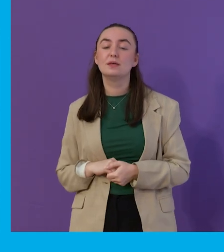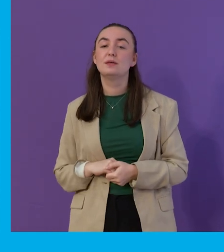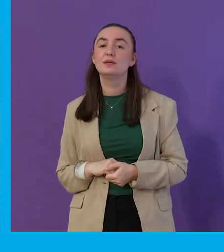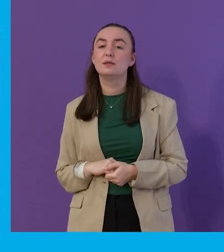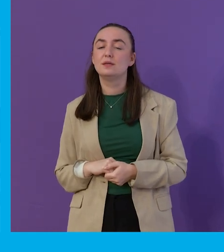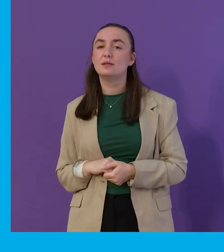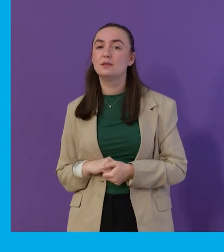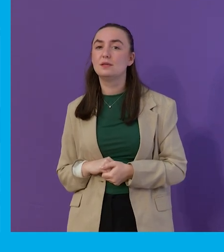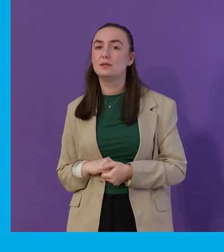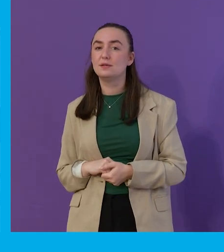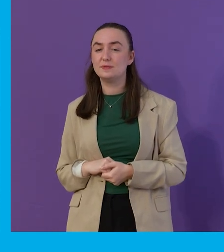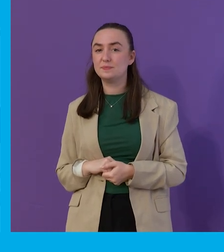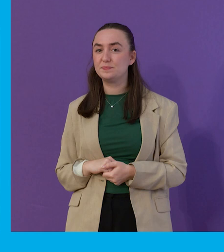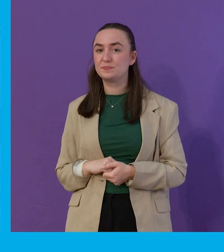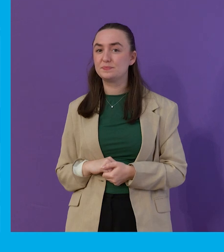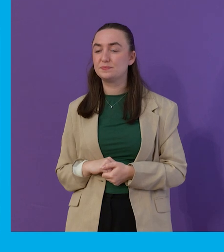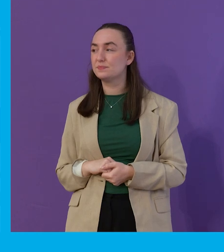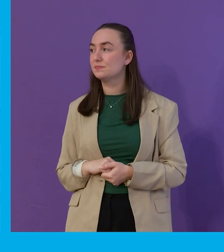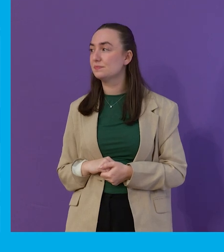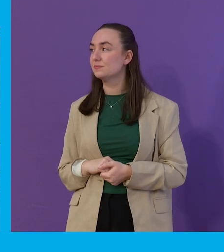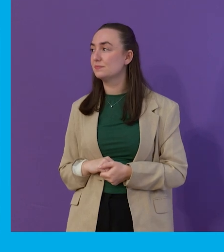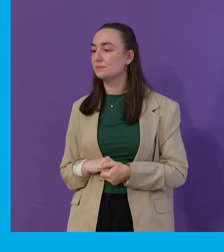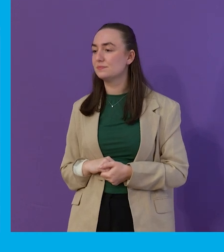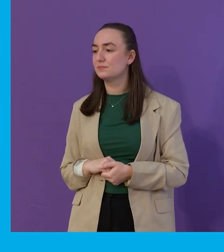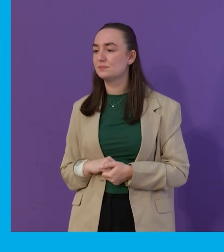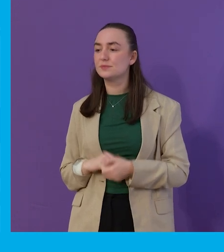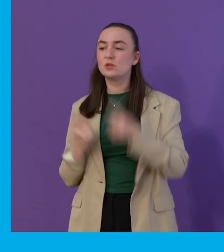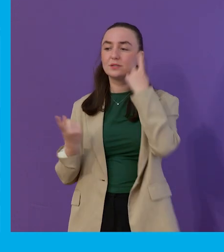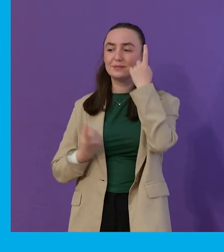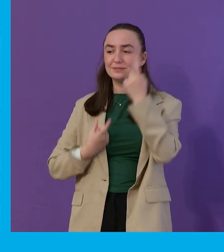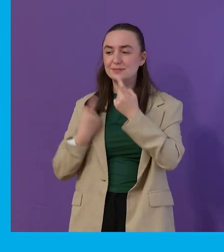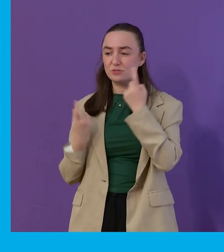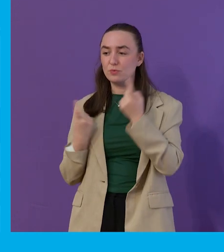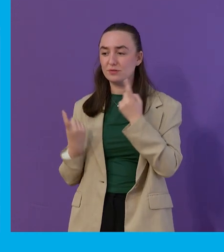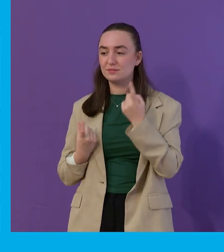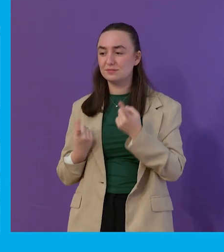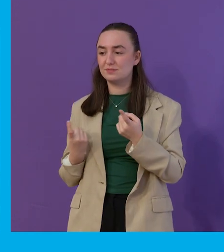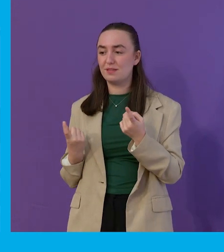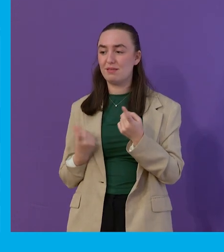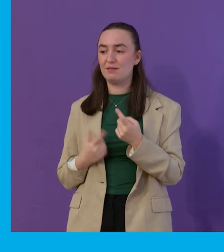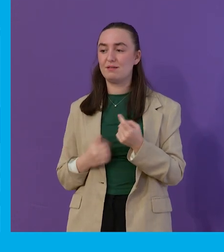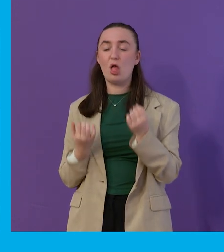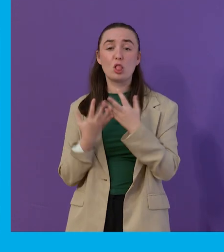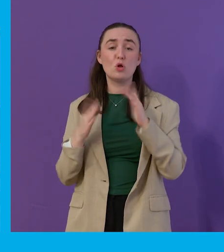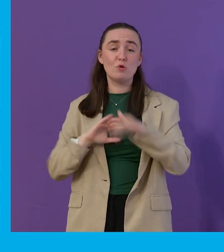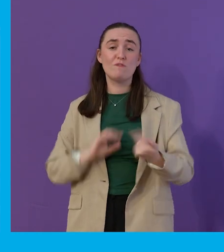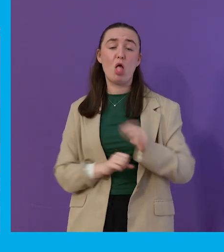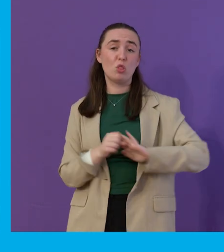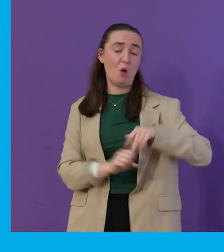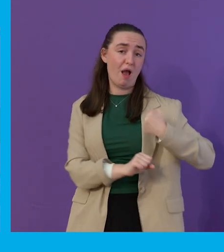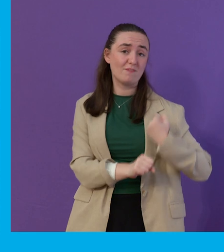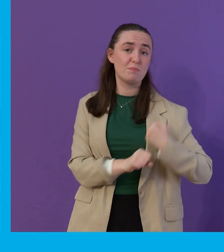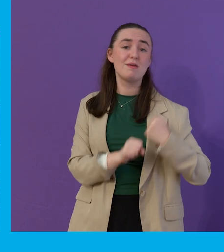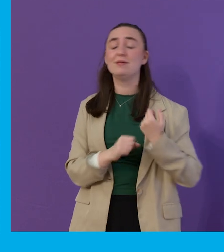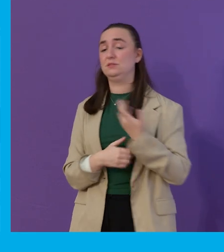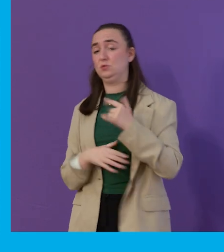a reluctance to considering a structure where there would be less local government, because if you have less local government, you're going to have less local democracy,